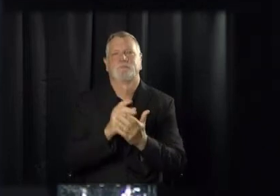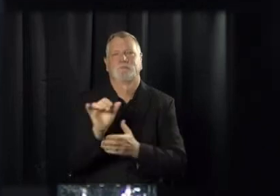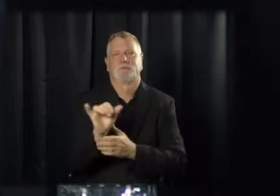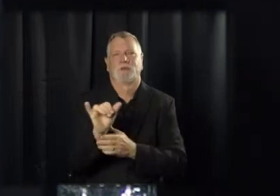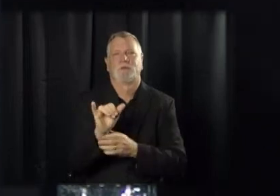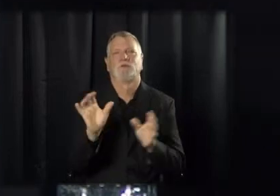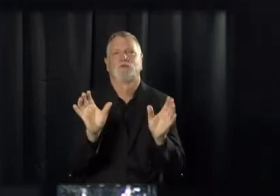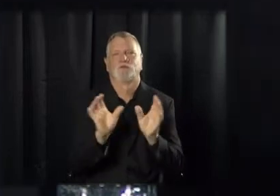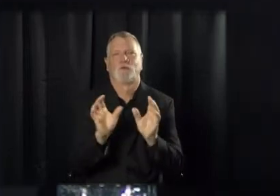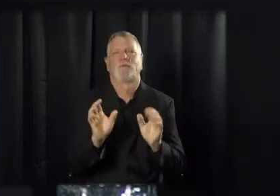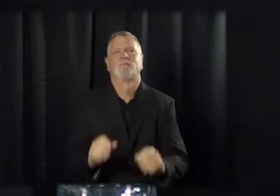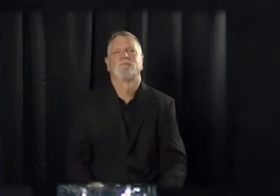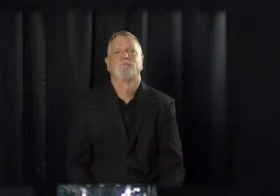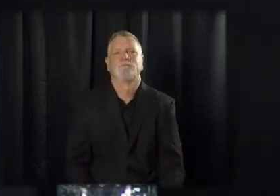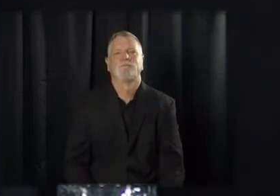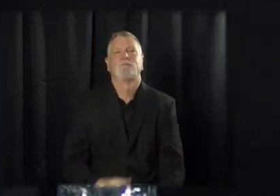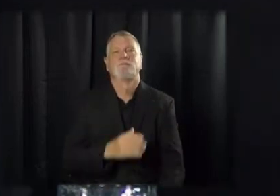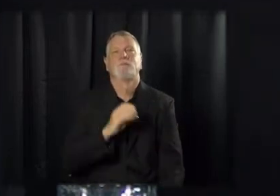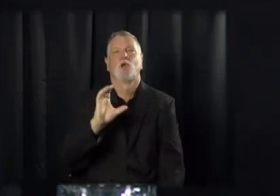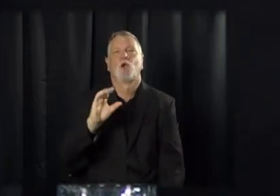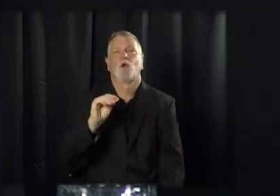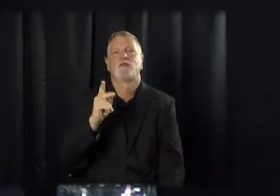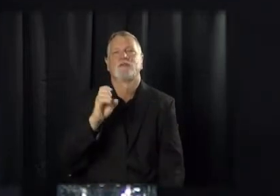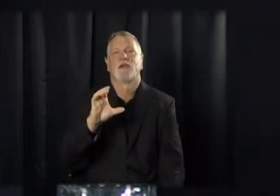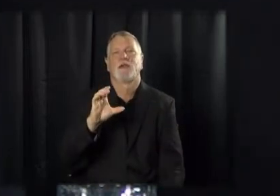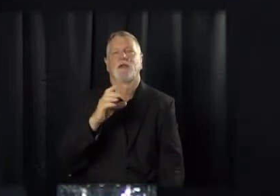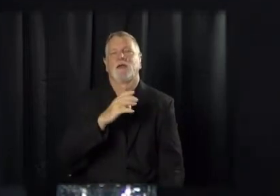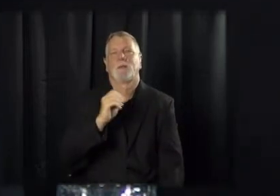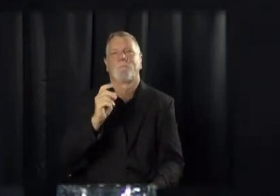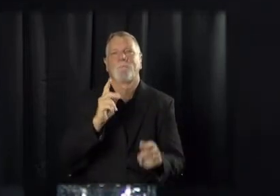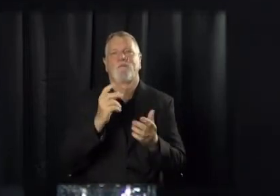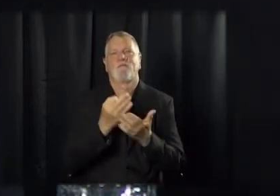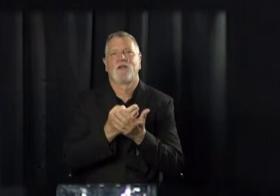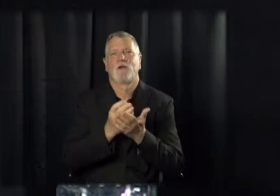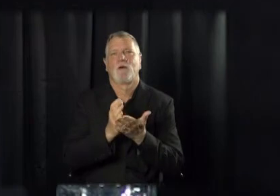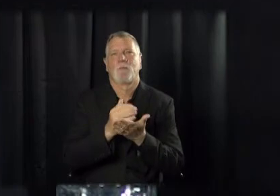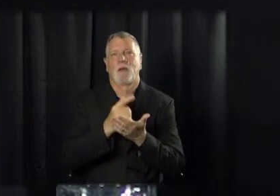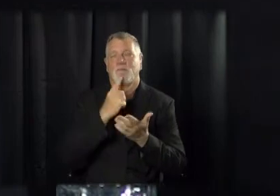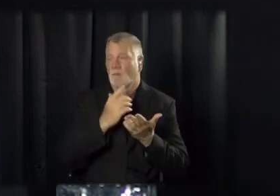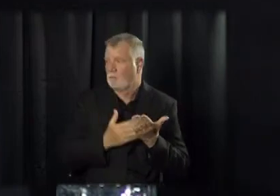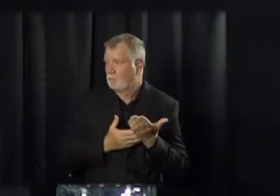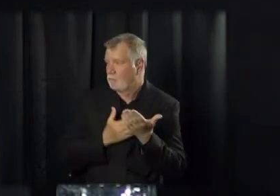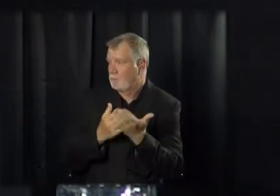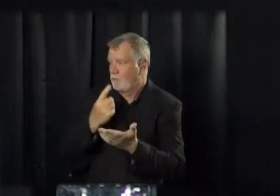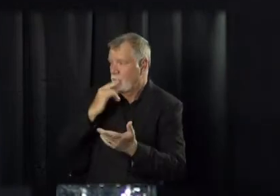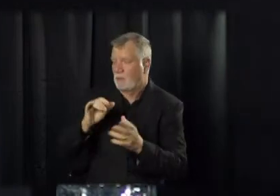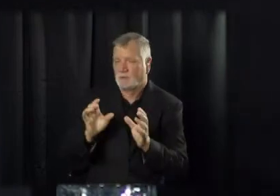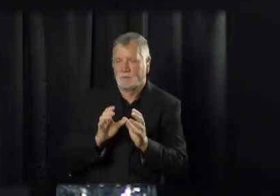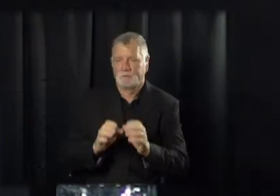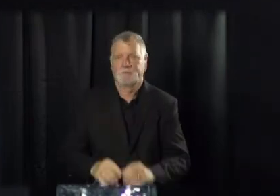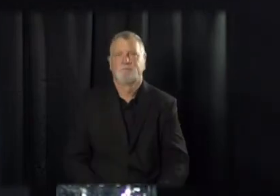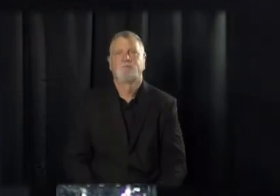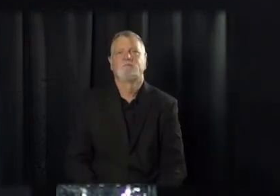well. And then finally, the Kosak fiscal plan. Do I have a motion for that certification?